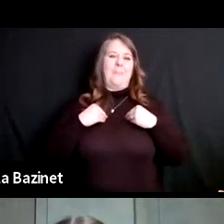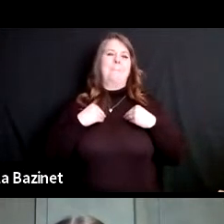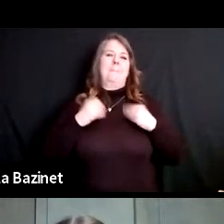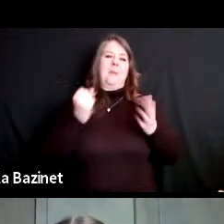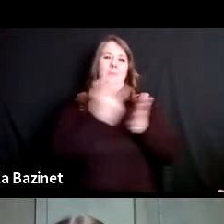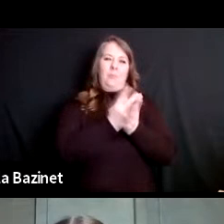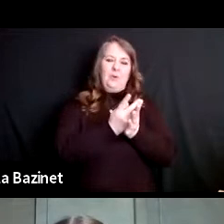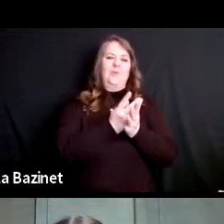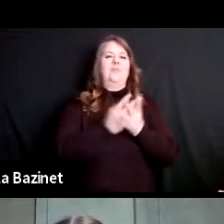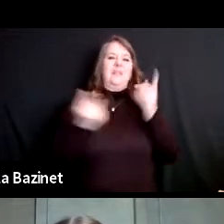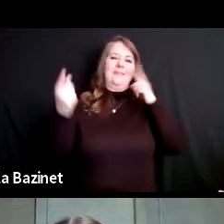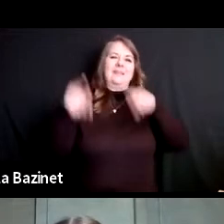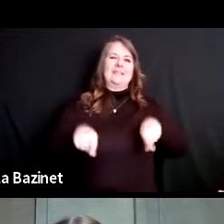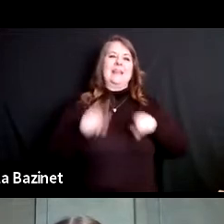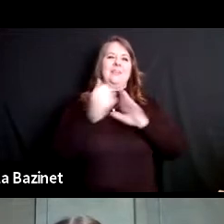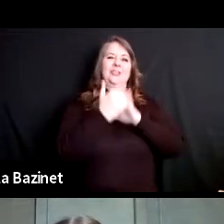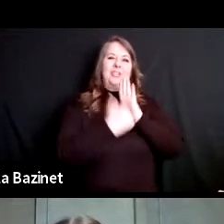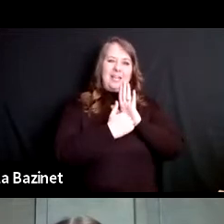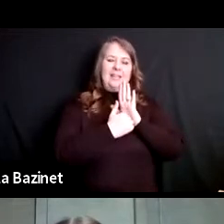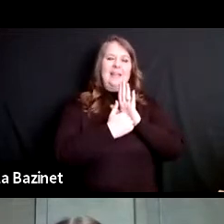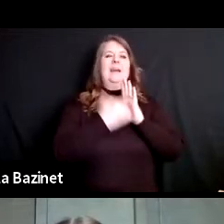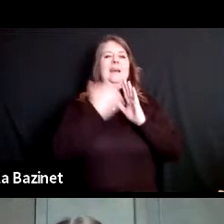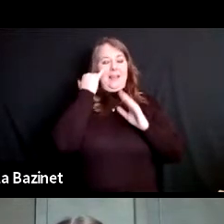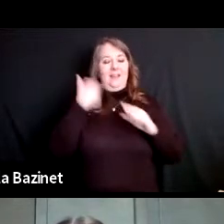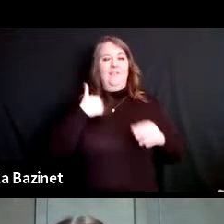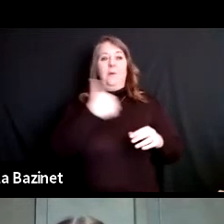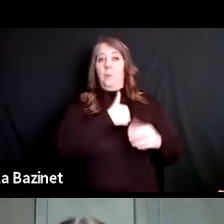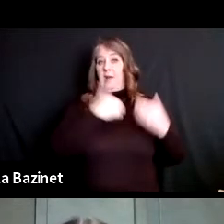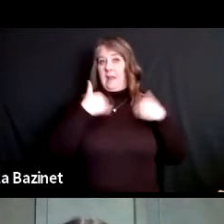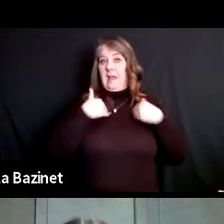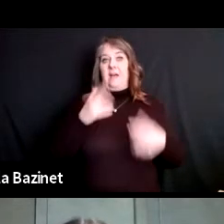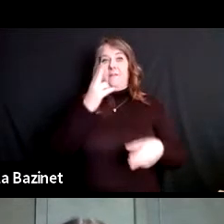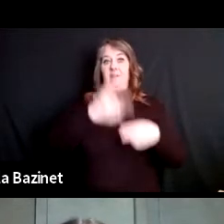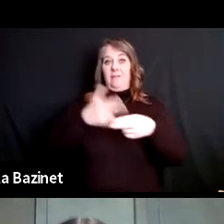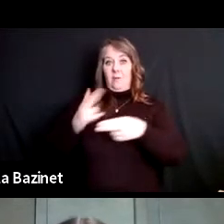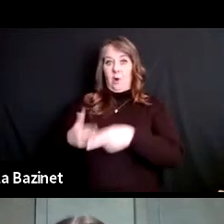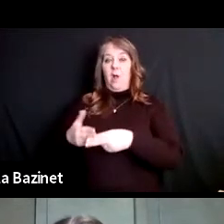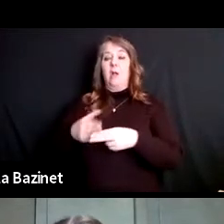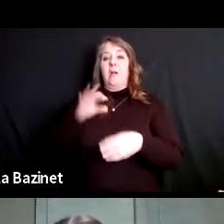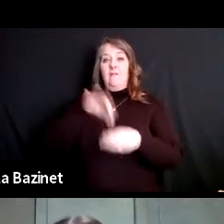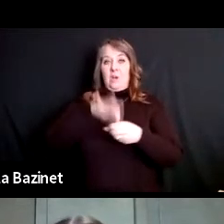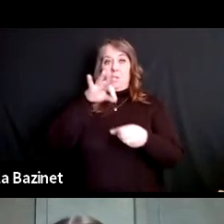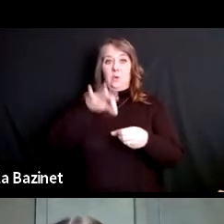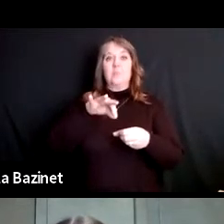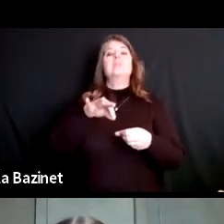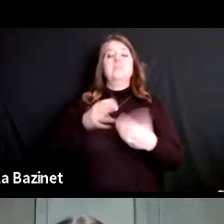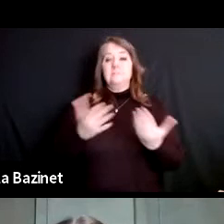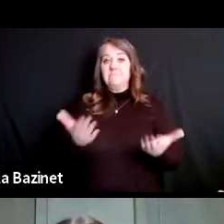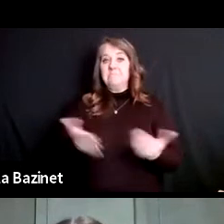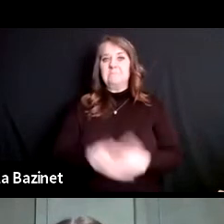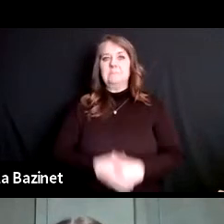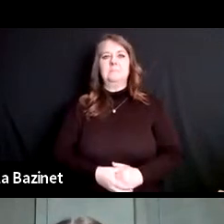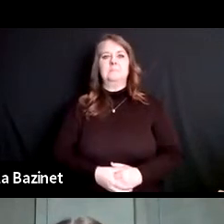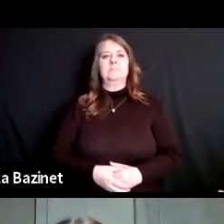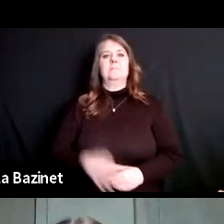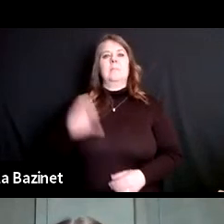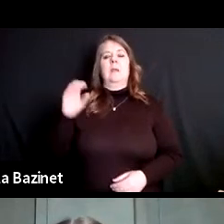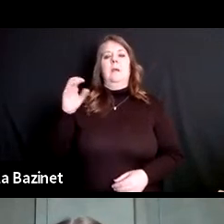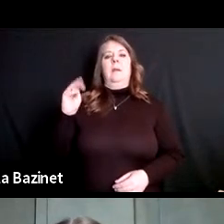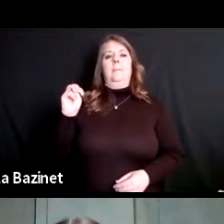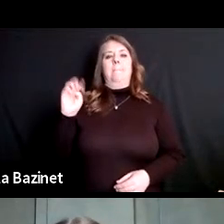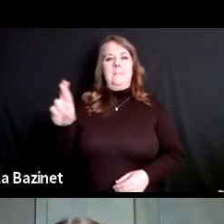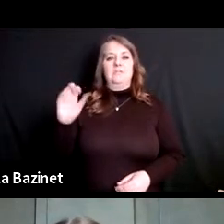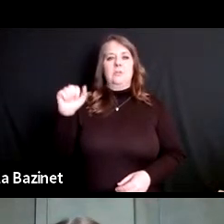approve the consent agenda. If we could have a roll call vote, Mrs. Richardson. Mr.